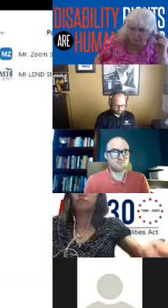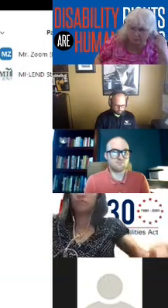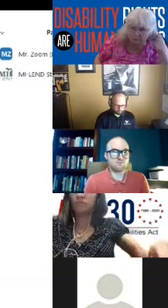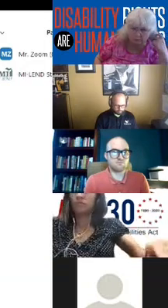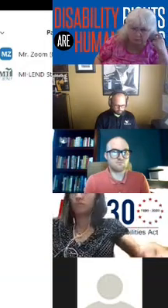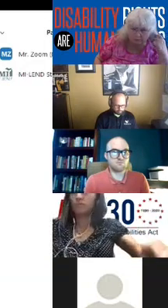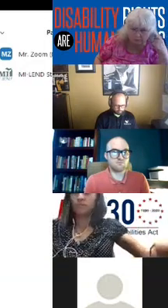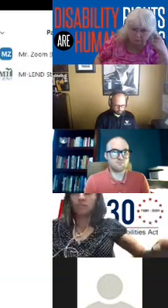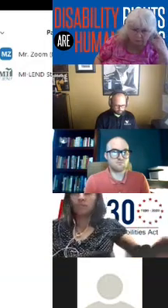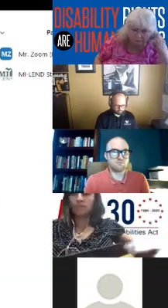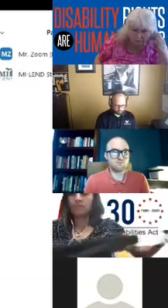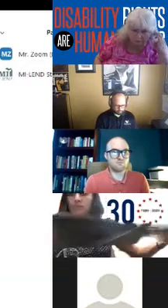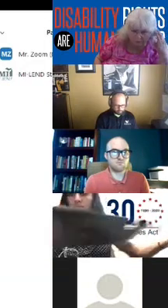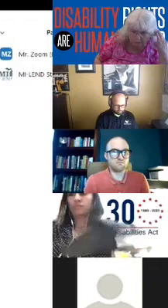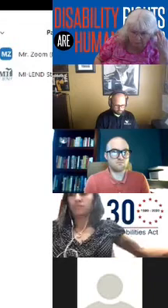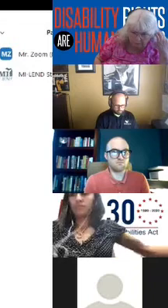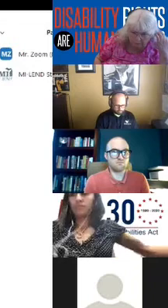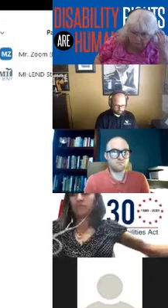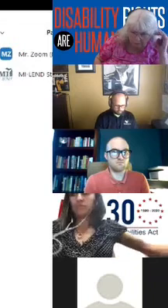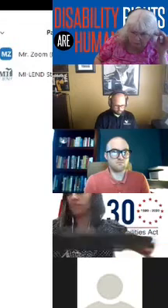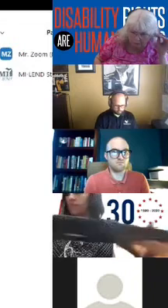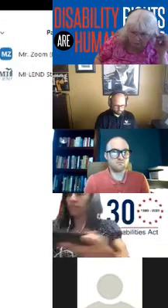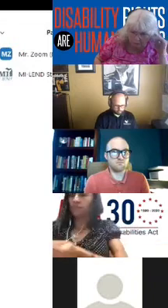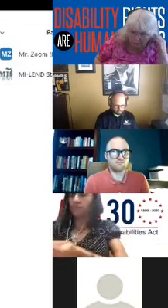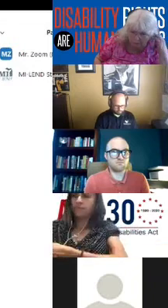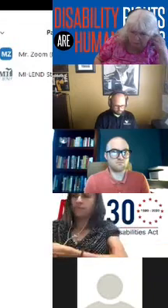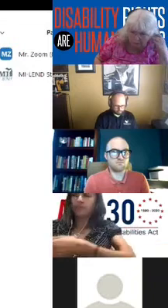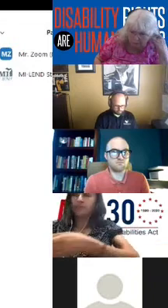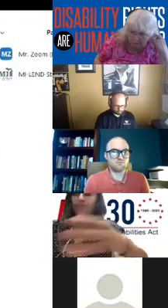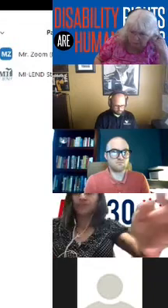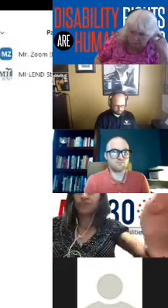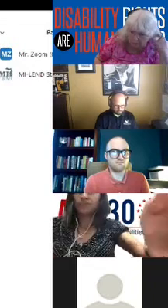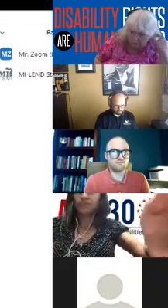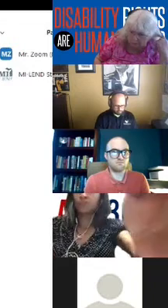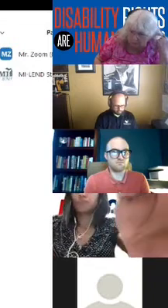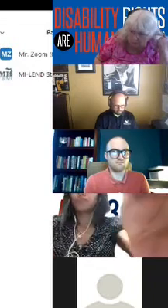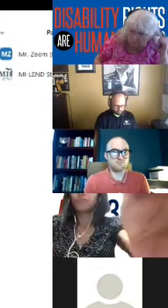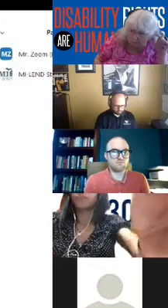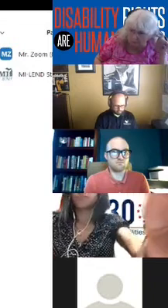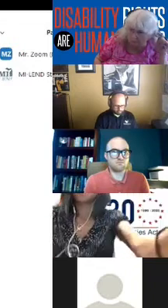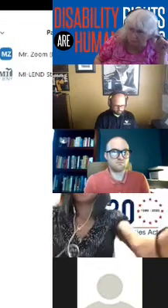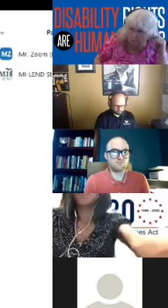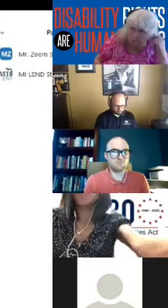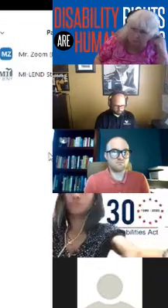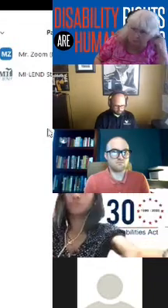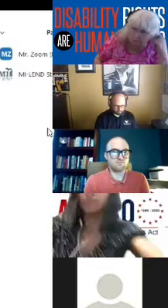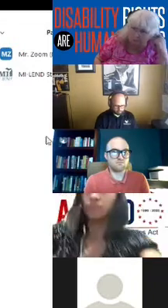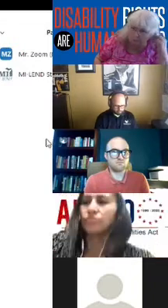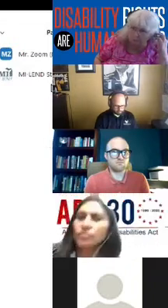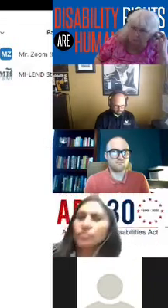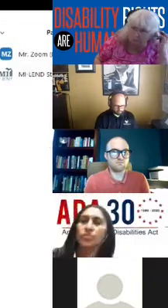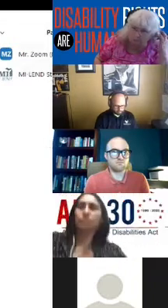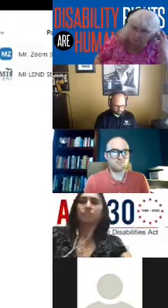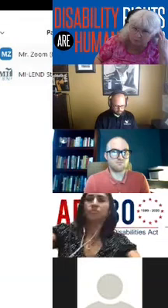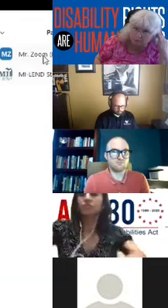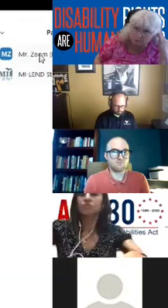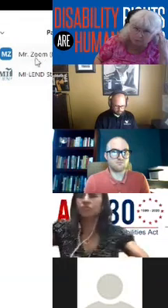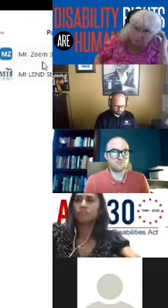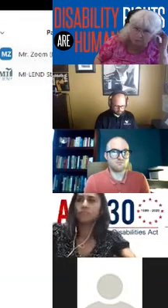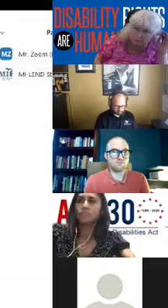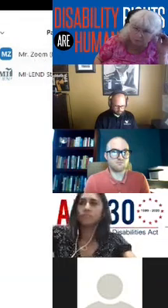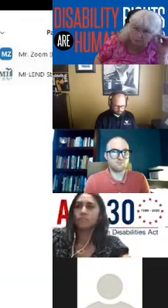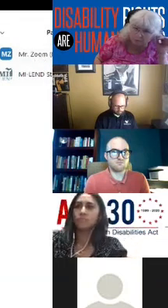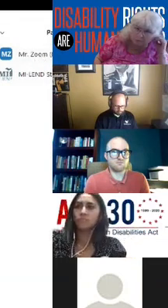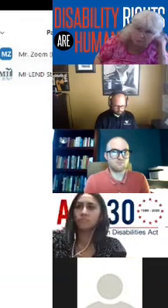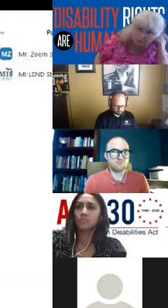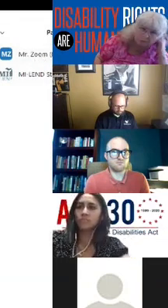So for example, if you have a question while the speaker's talking, you can click raise hand, and you'll see up in the top,